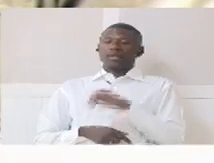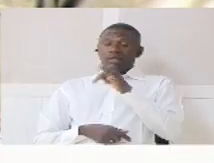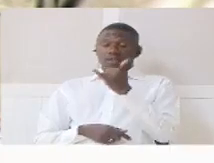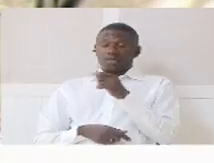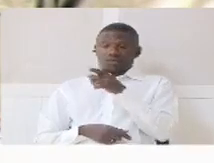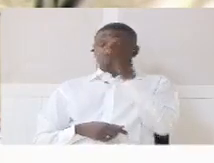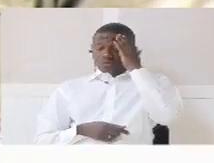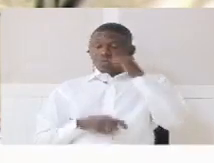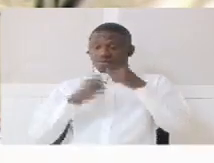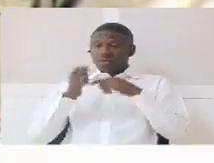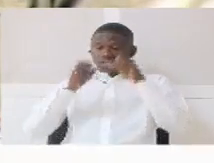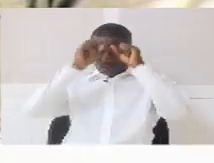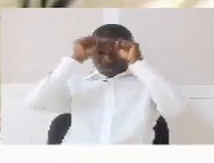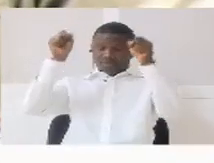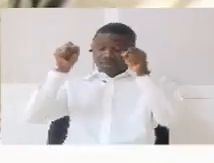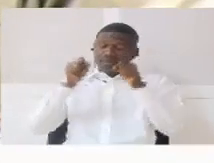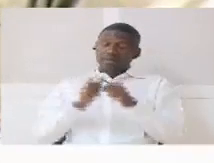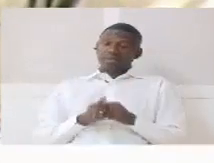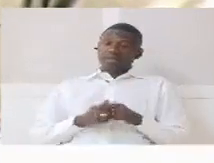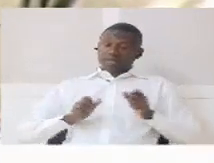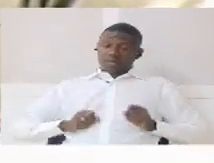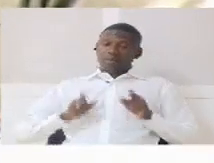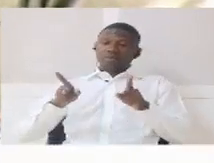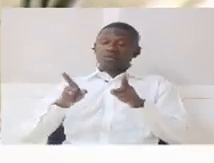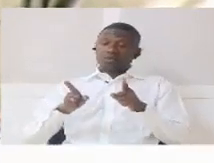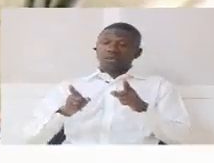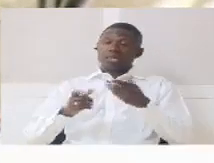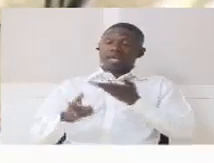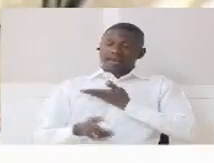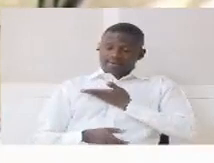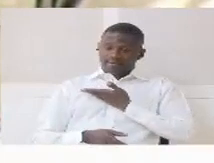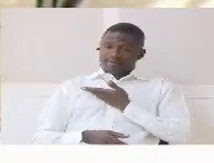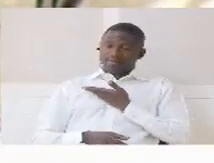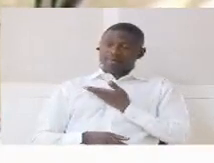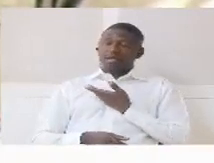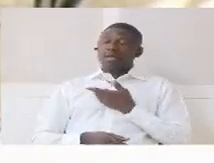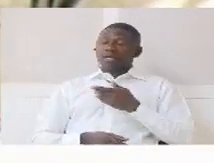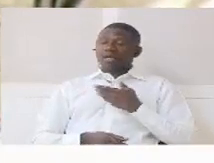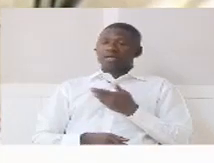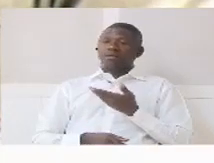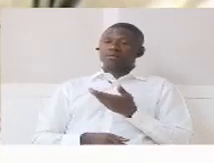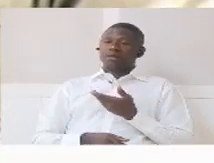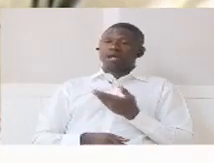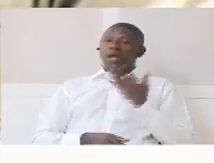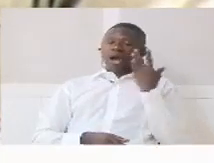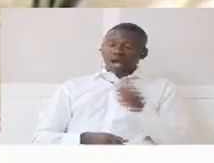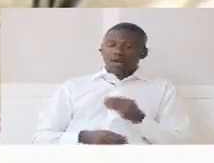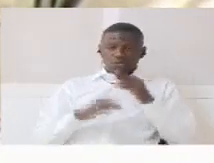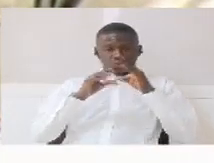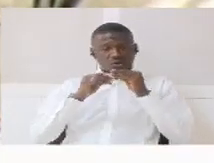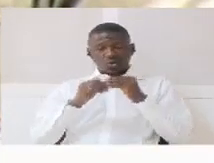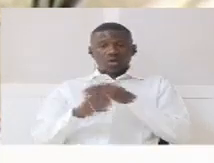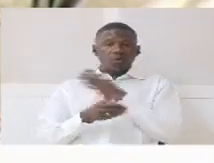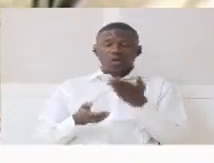but government, I think opportunity means so. The opportunity that it gets, and